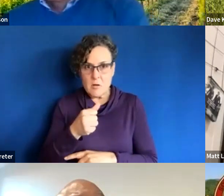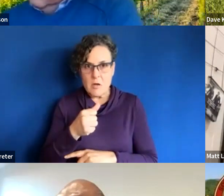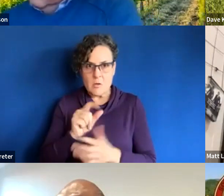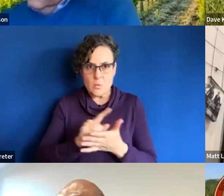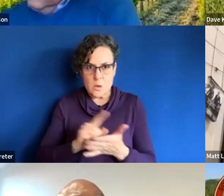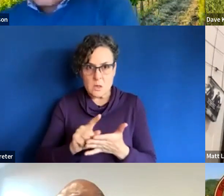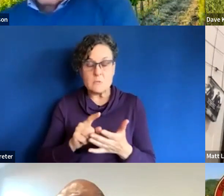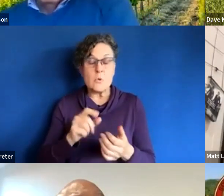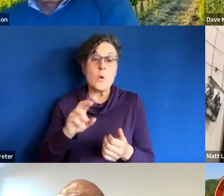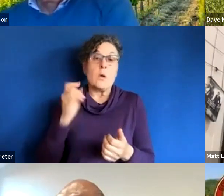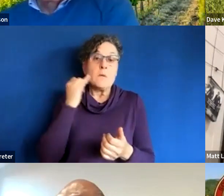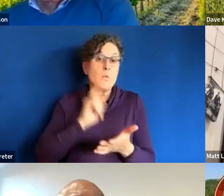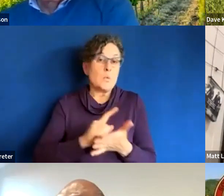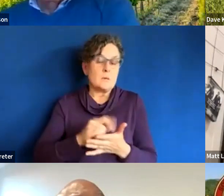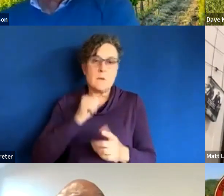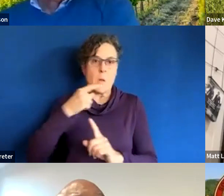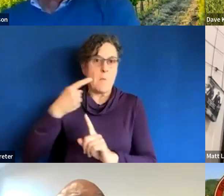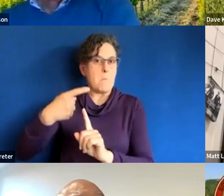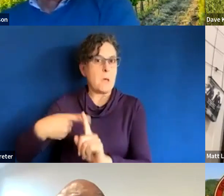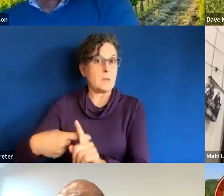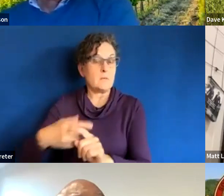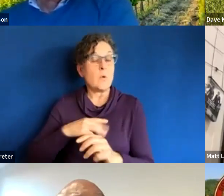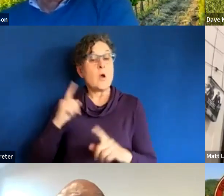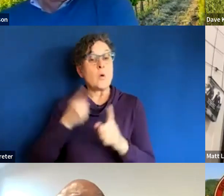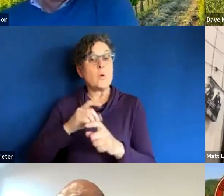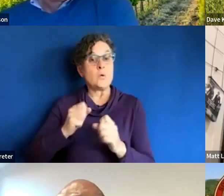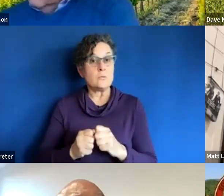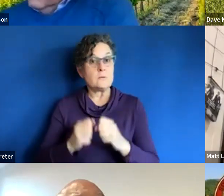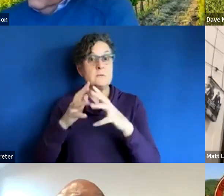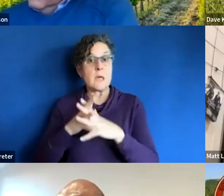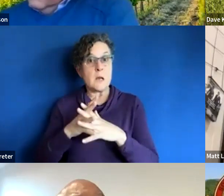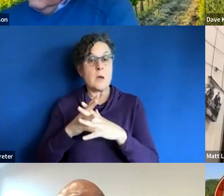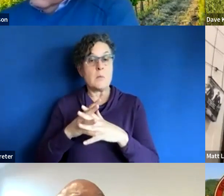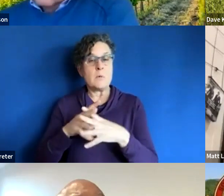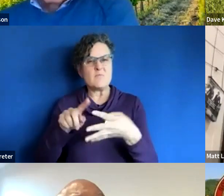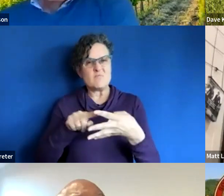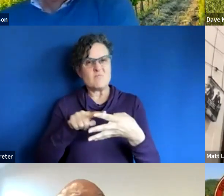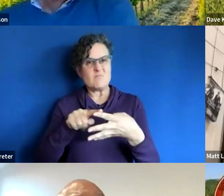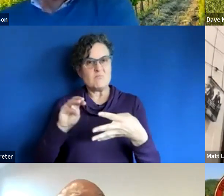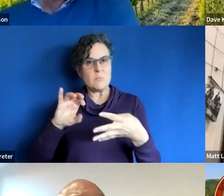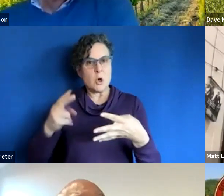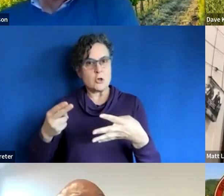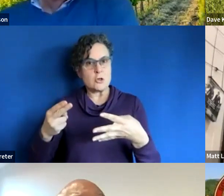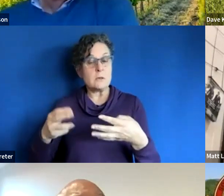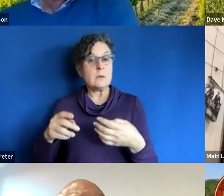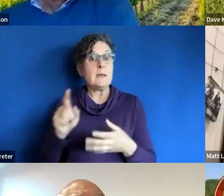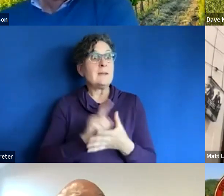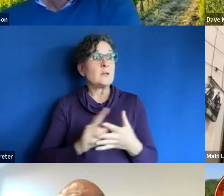Our target is the first part of March, so it's not far away at all. We're not going to be able to pull it off next week, but